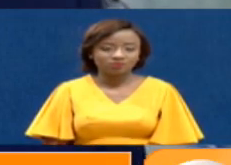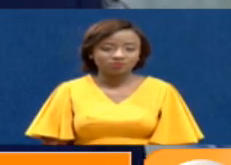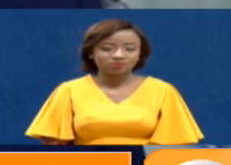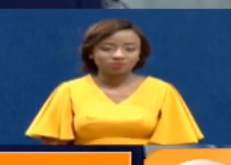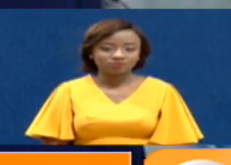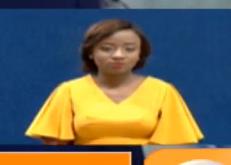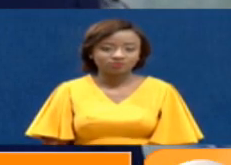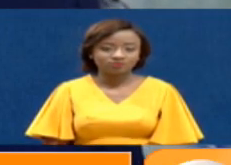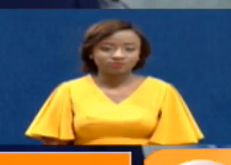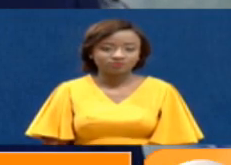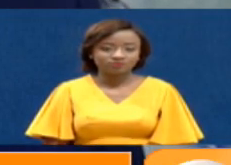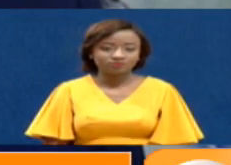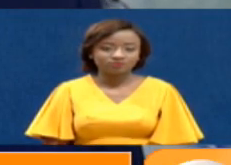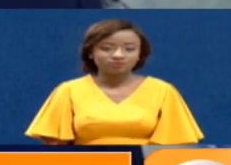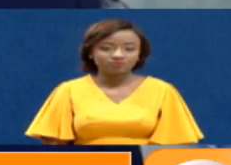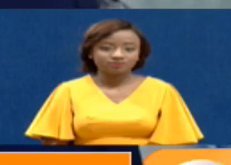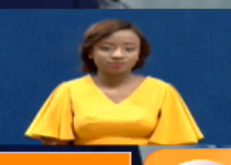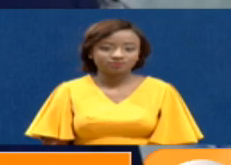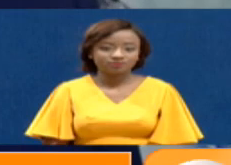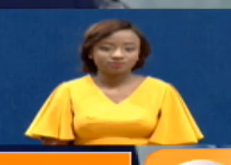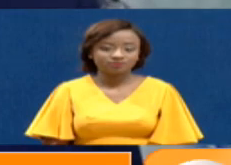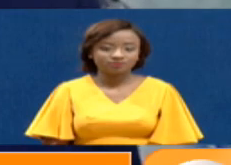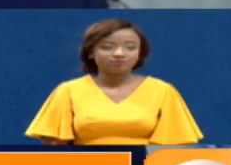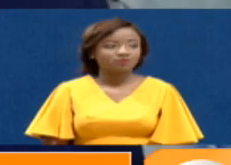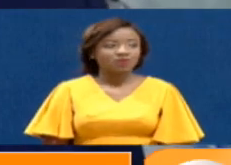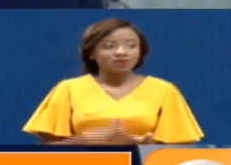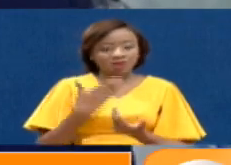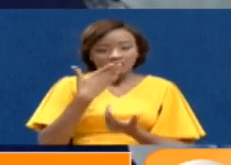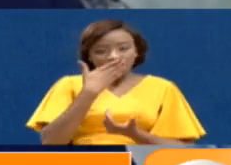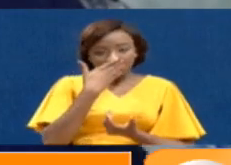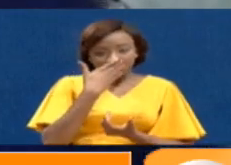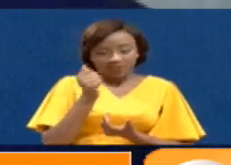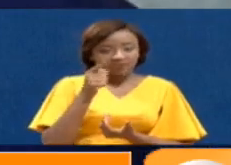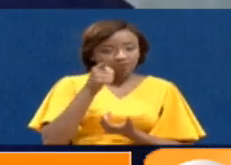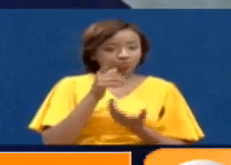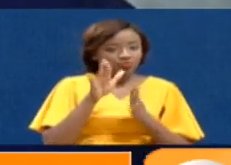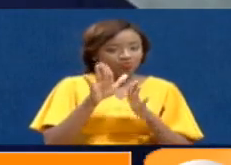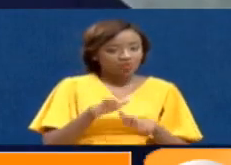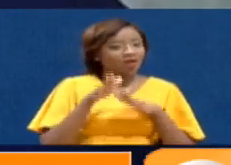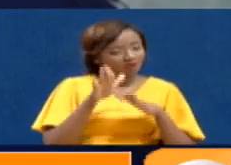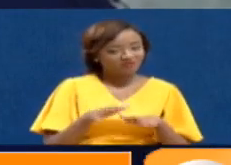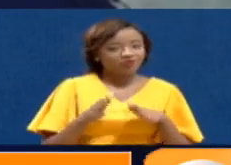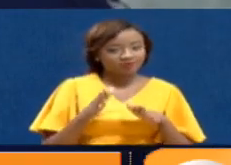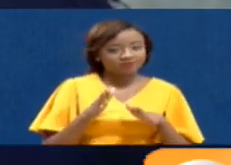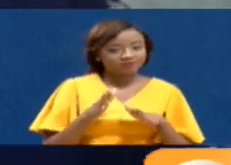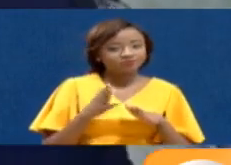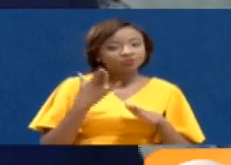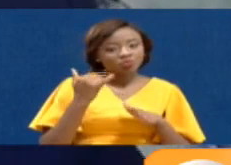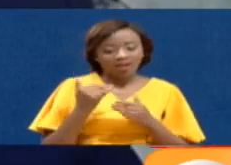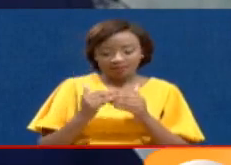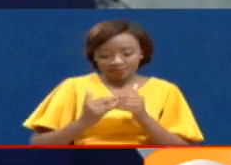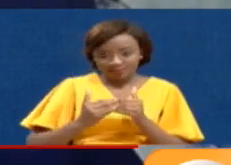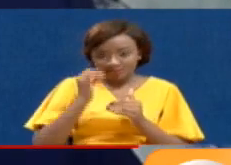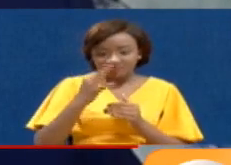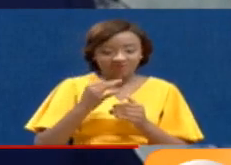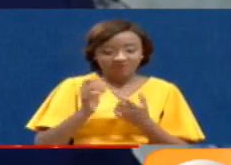off economic well-being and health well-being. What we can be discussing is